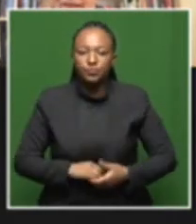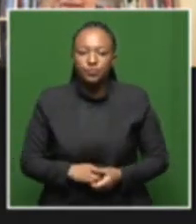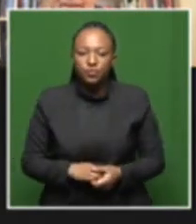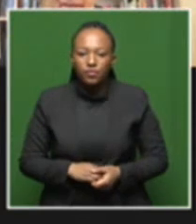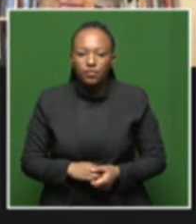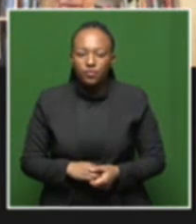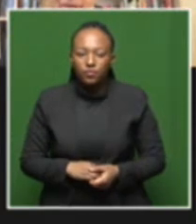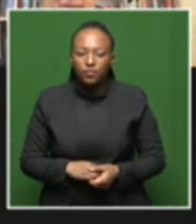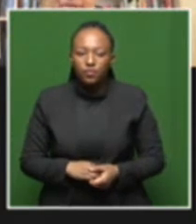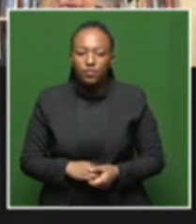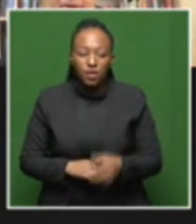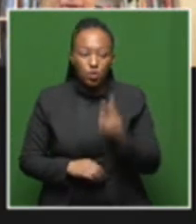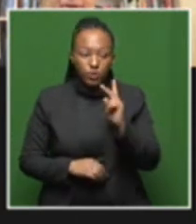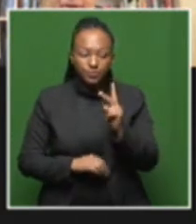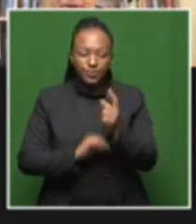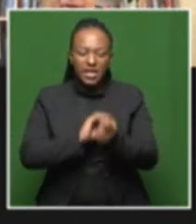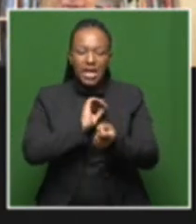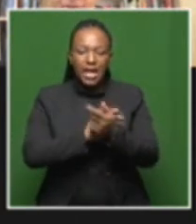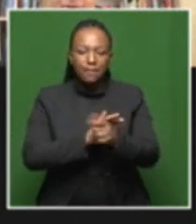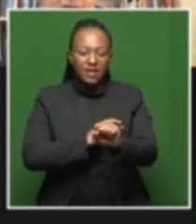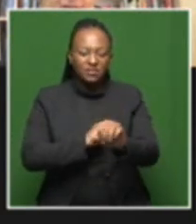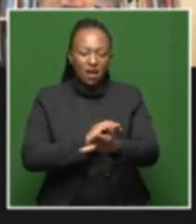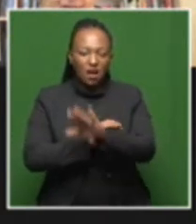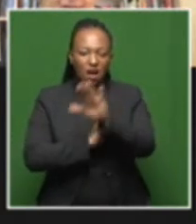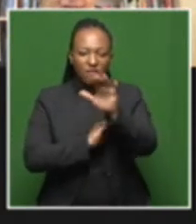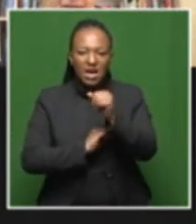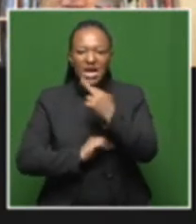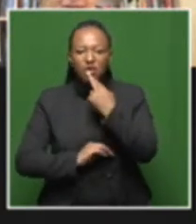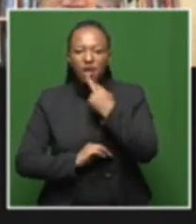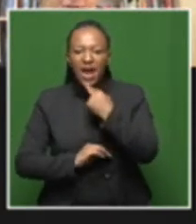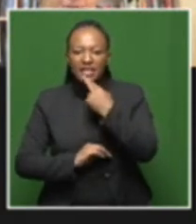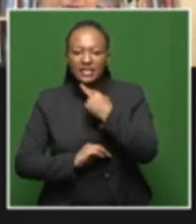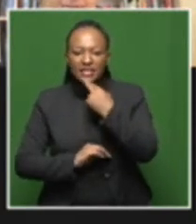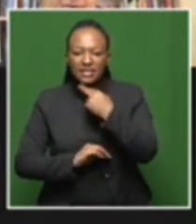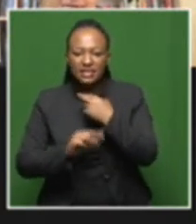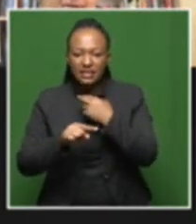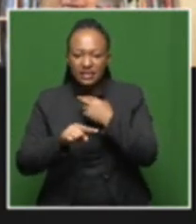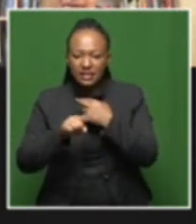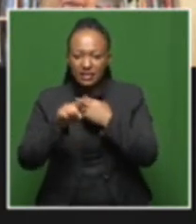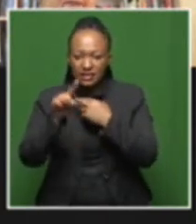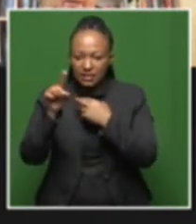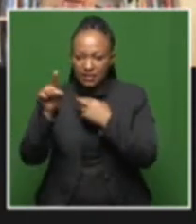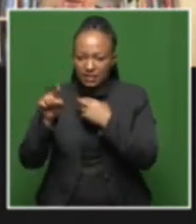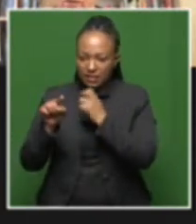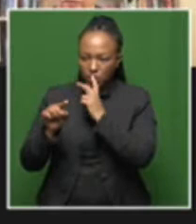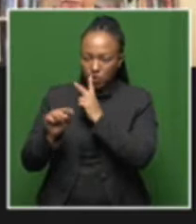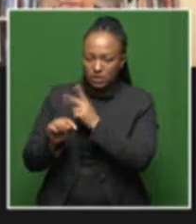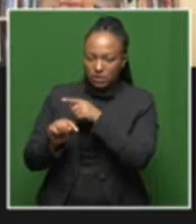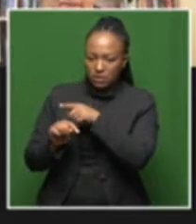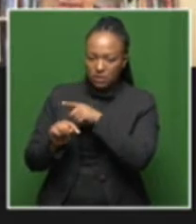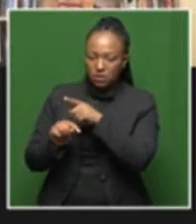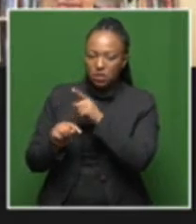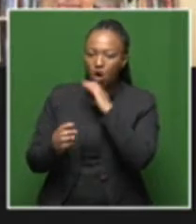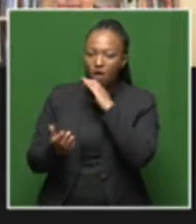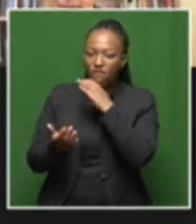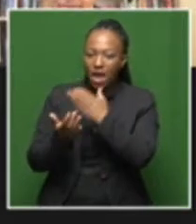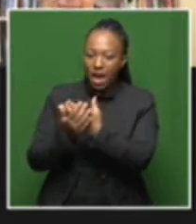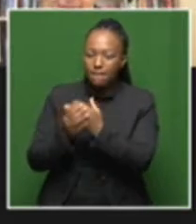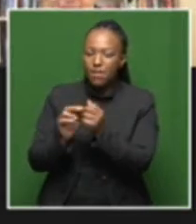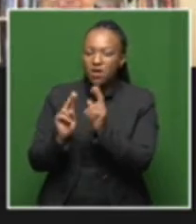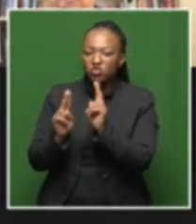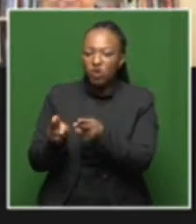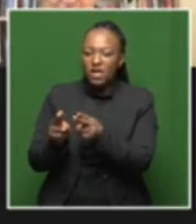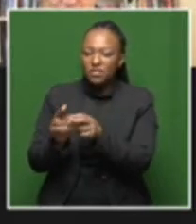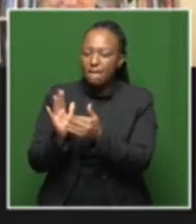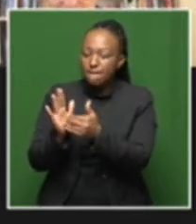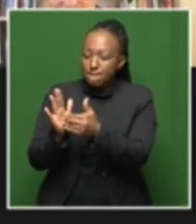What's happening in South Africa here, that's in the red line, now we are presenting confirmed deaths by